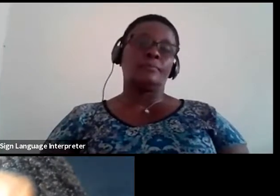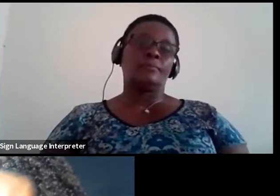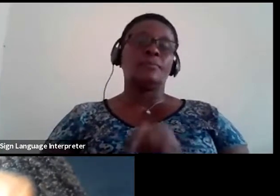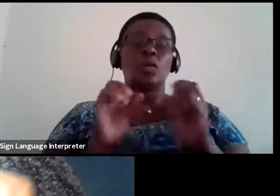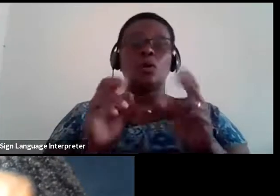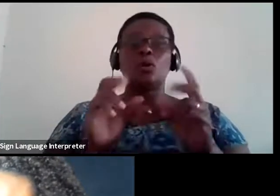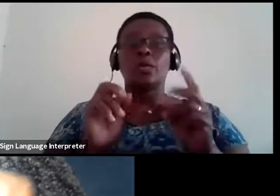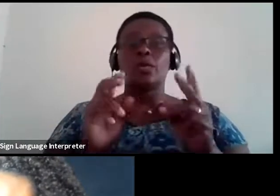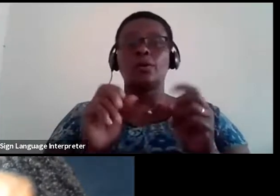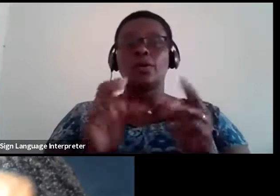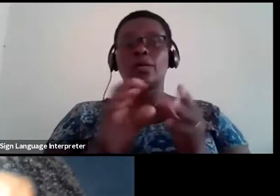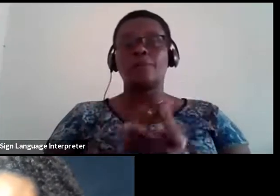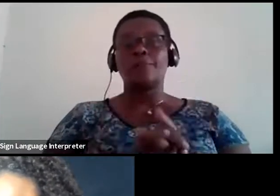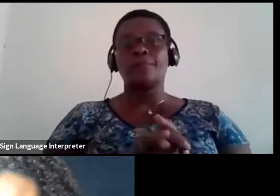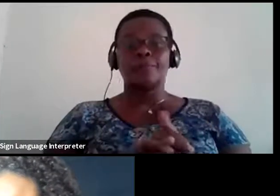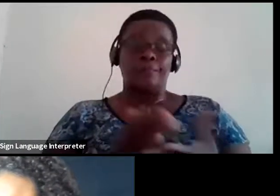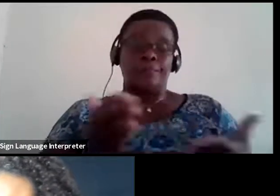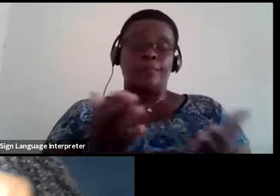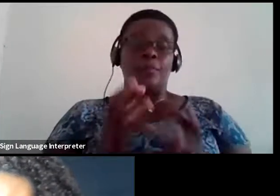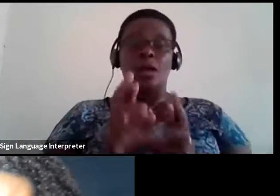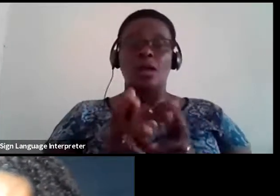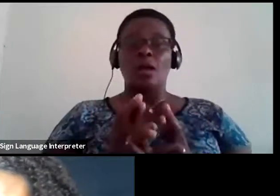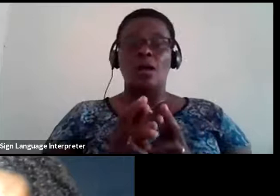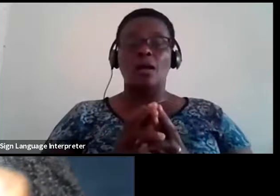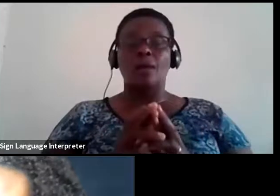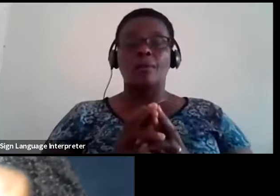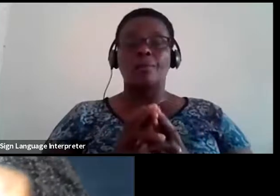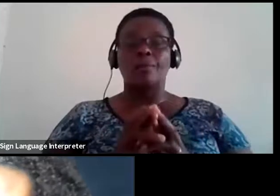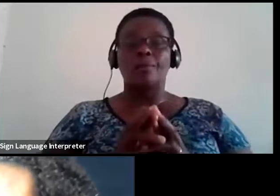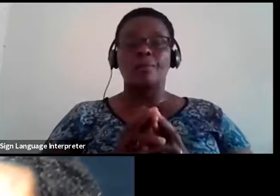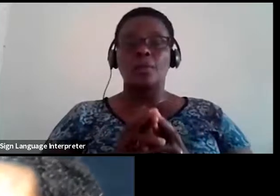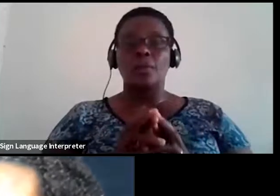Okay. I guess I'd want to. Oh, okay.